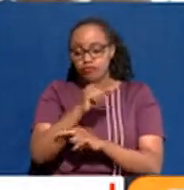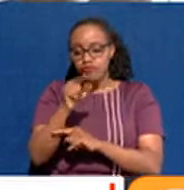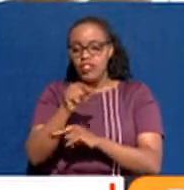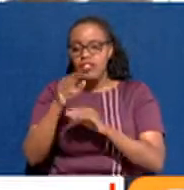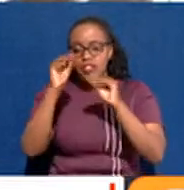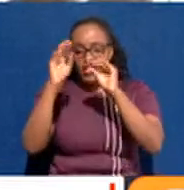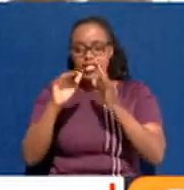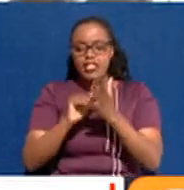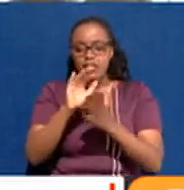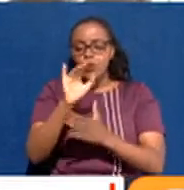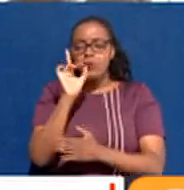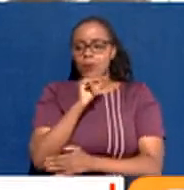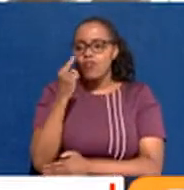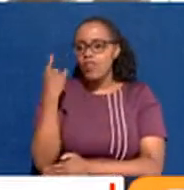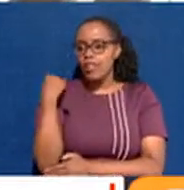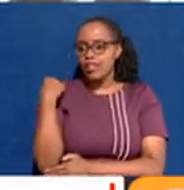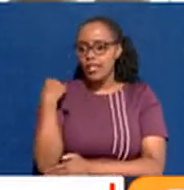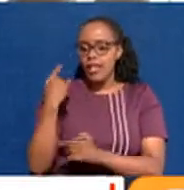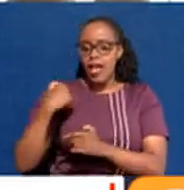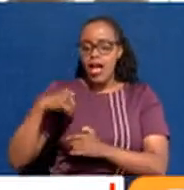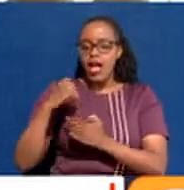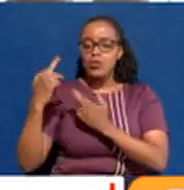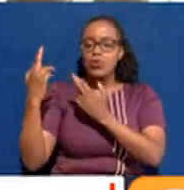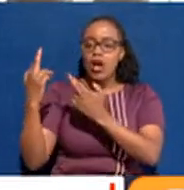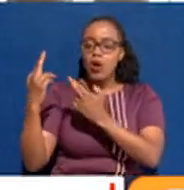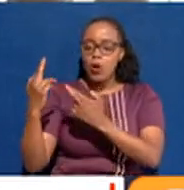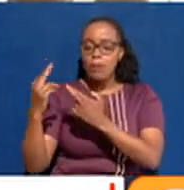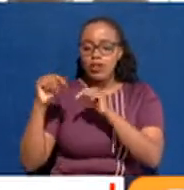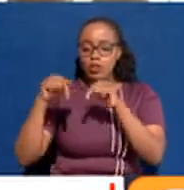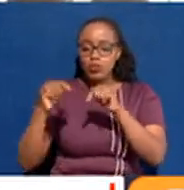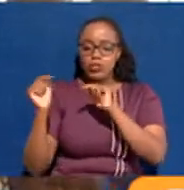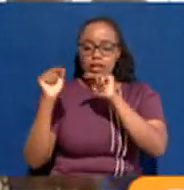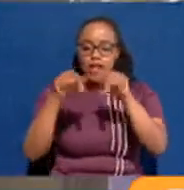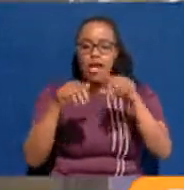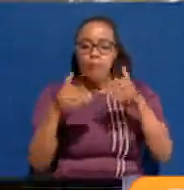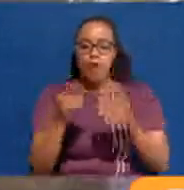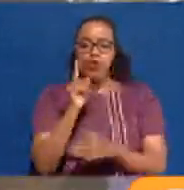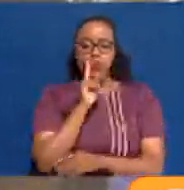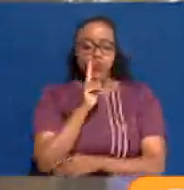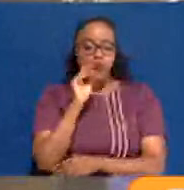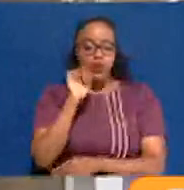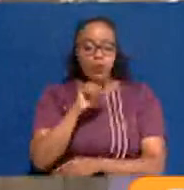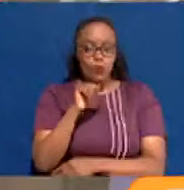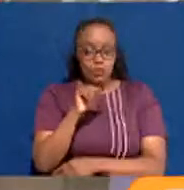hawa walitumwa jana, tunatarajia waje leo ama kesho.